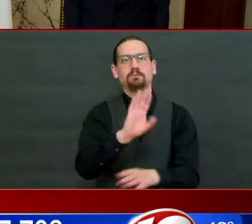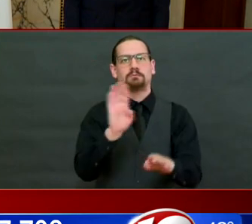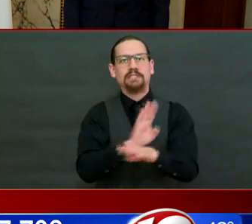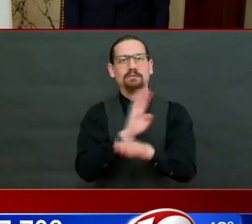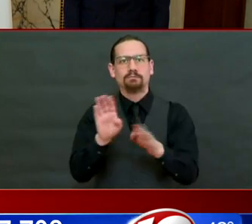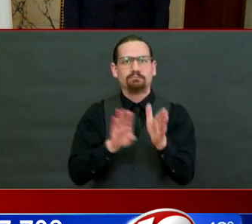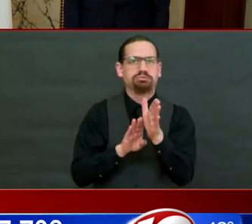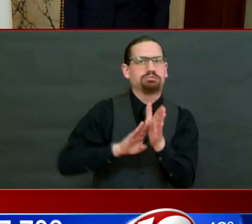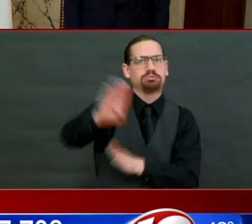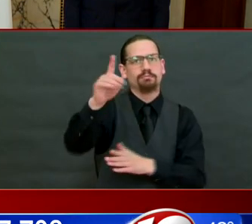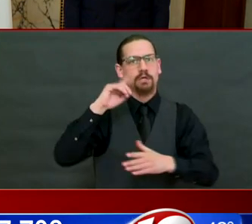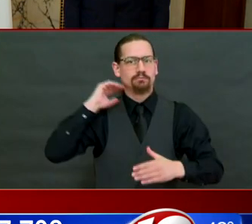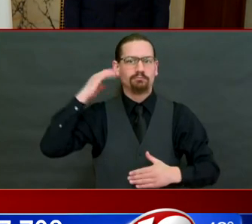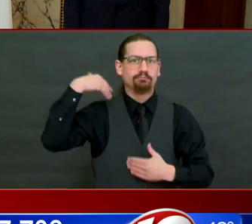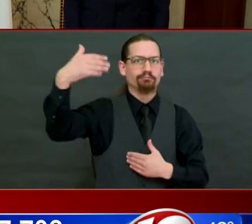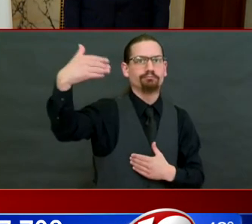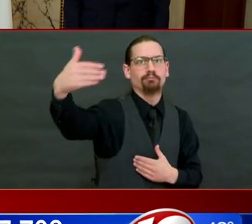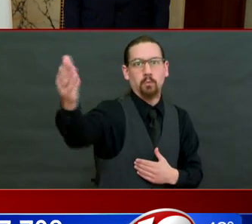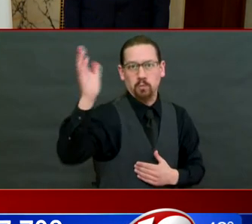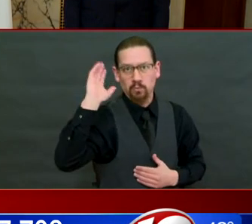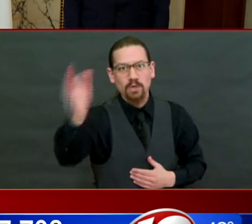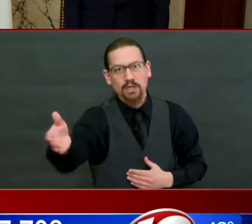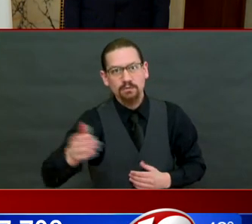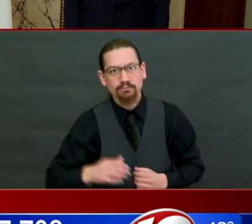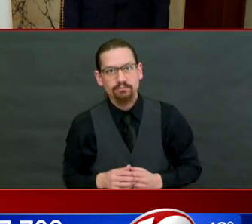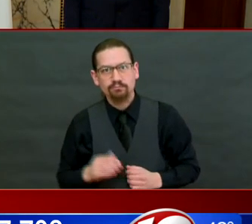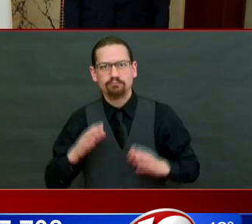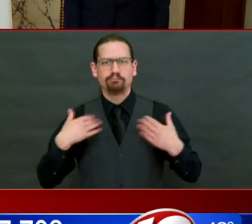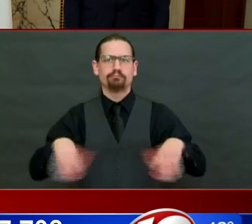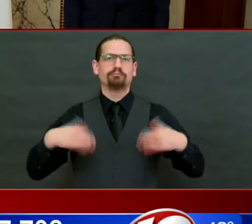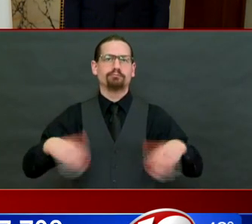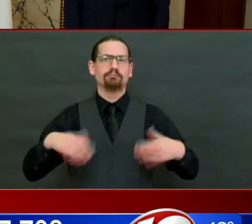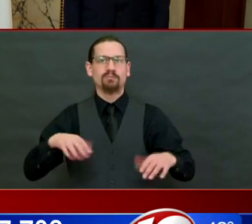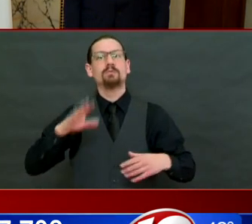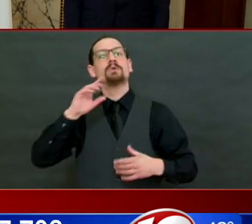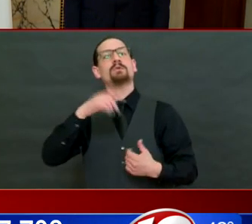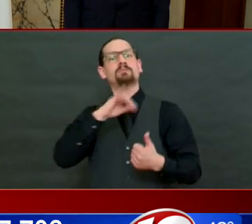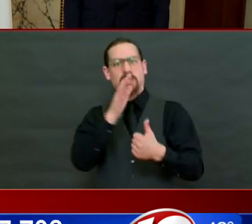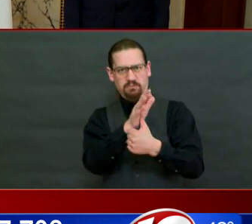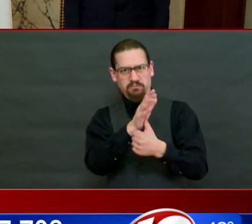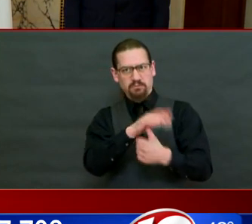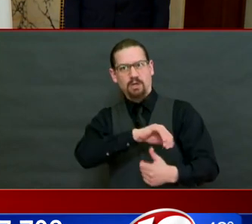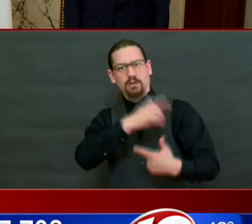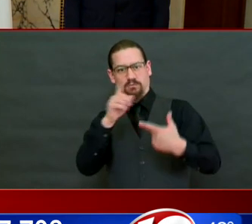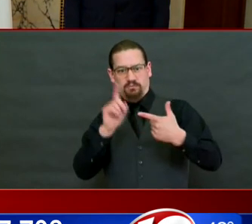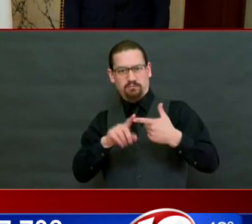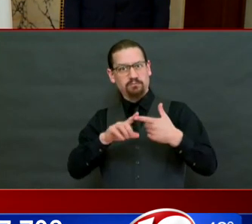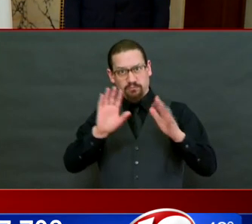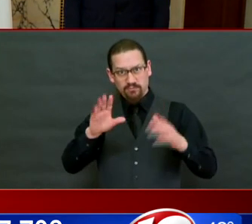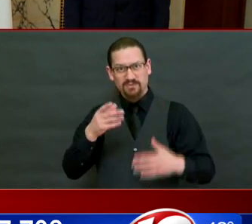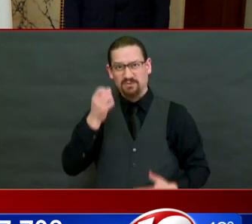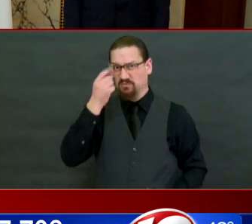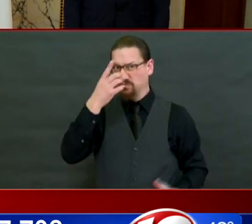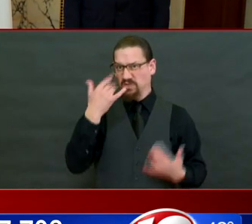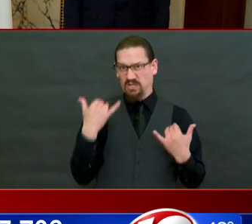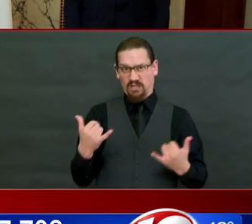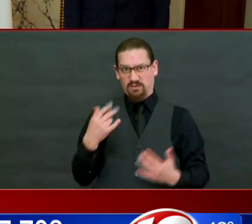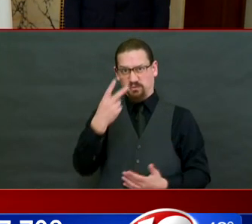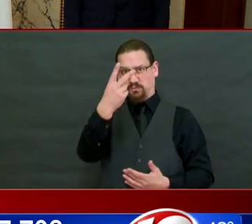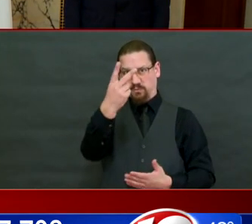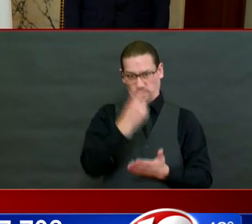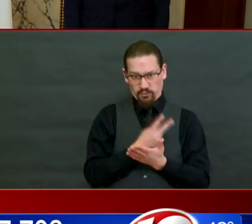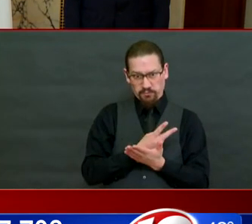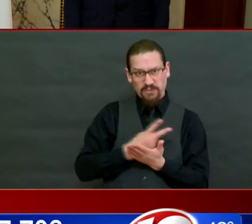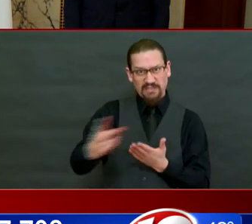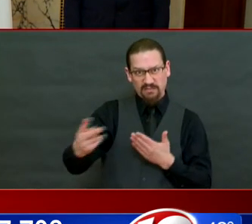you that I'm lifting the stay-at-home order. That's the goal. That's everybody's goal. Make that your goal. Let's commit to each